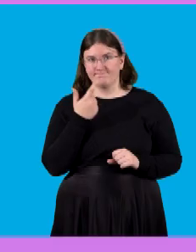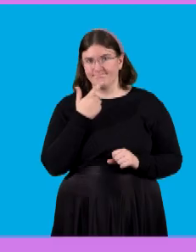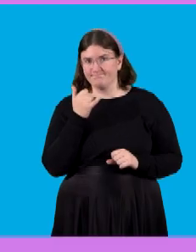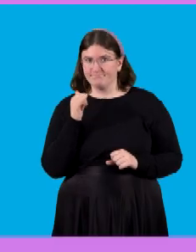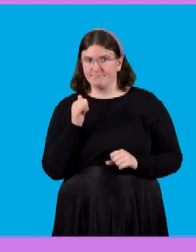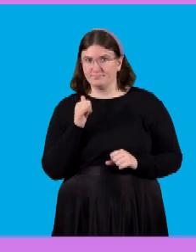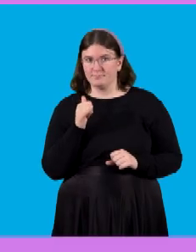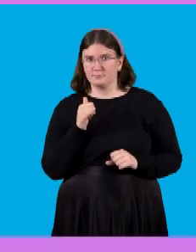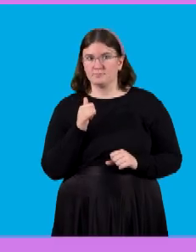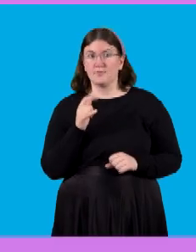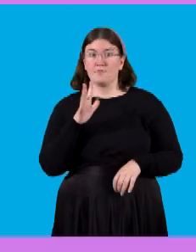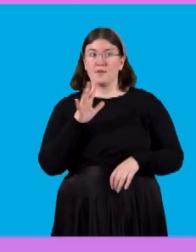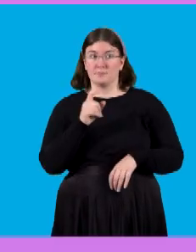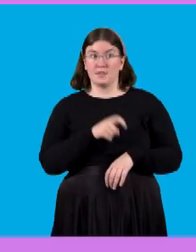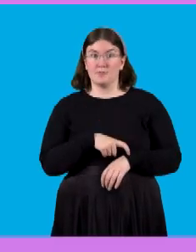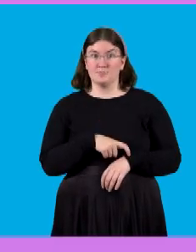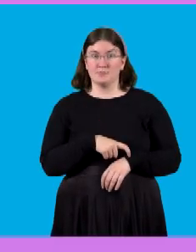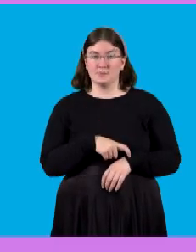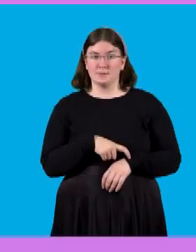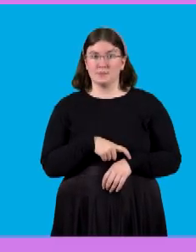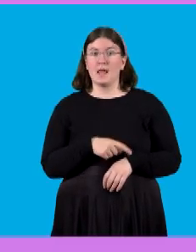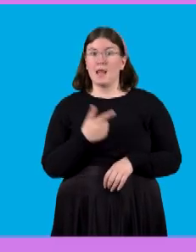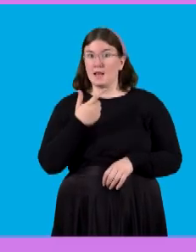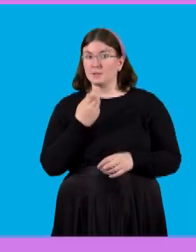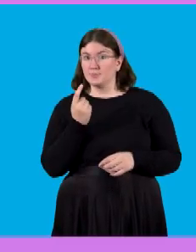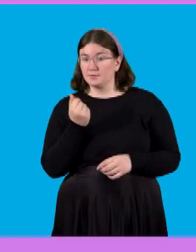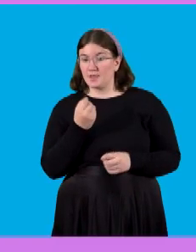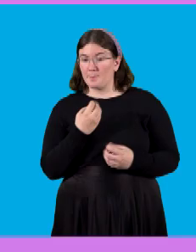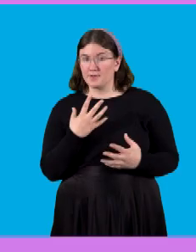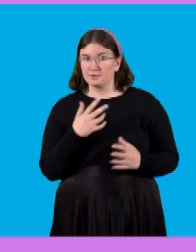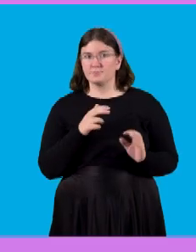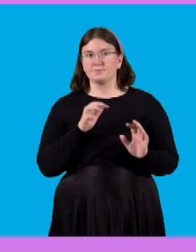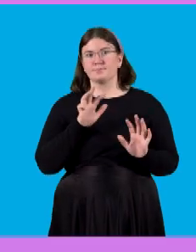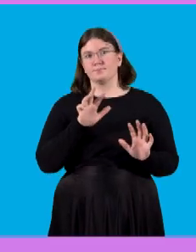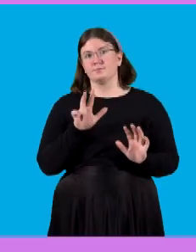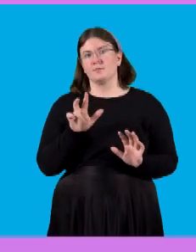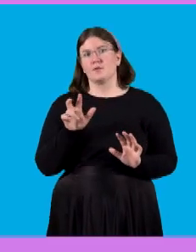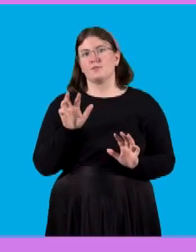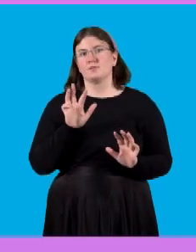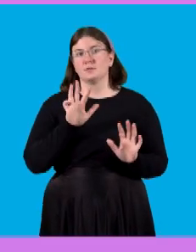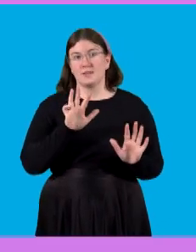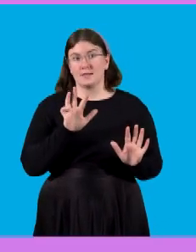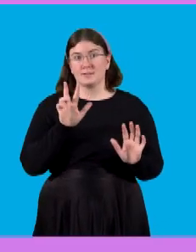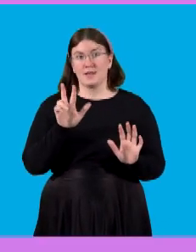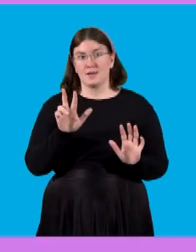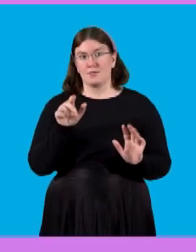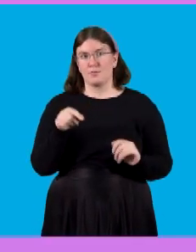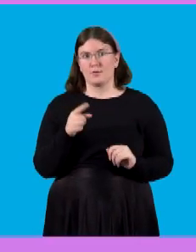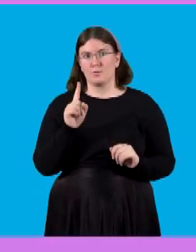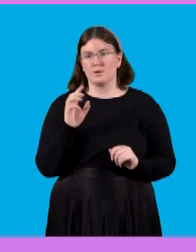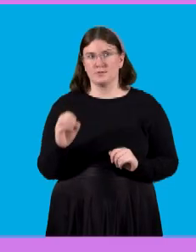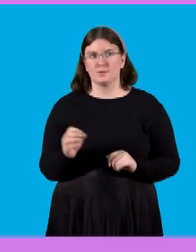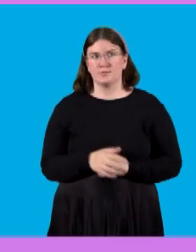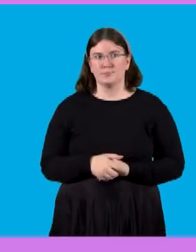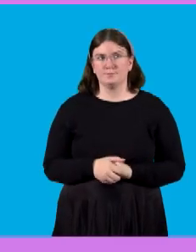Right, so let's look at the lunch. It was 5 times at the hotel. What is the cost for lunch? It's 98.10. So I'll say then